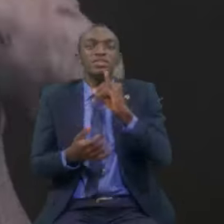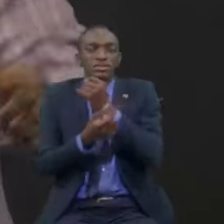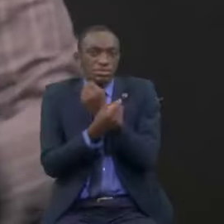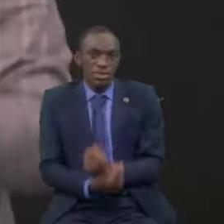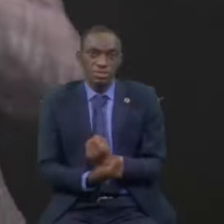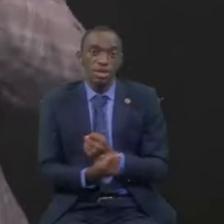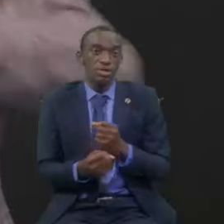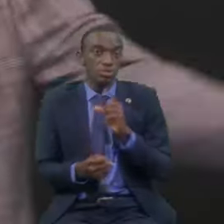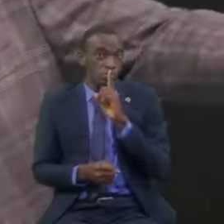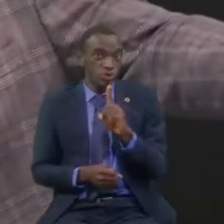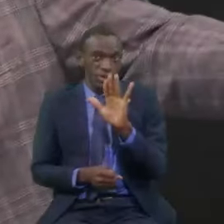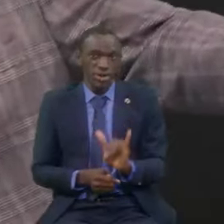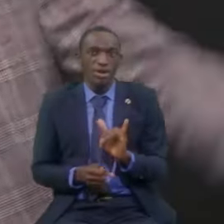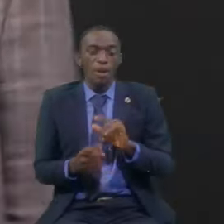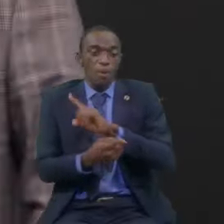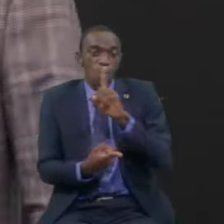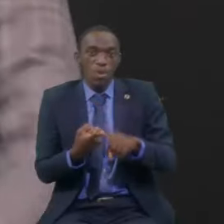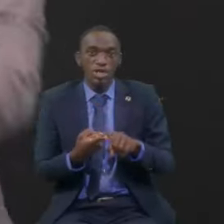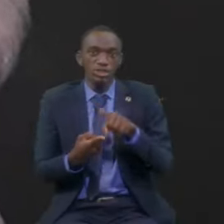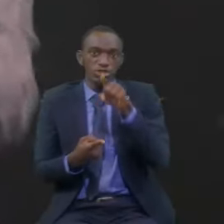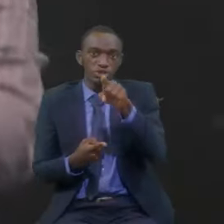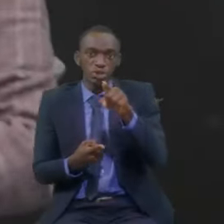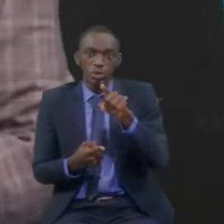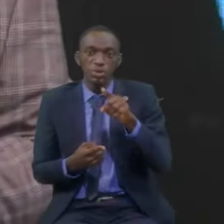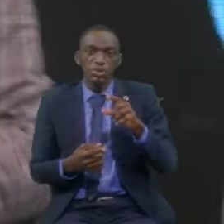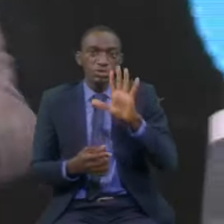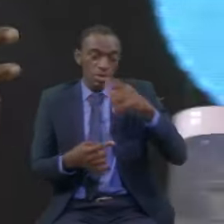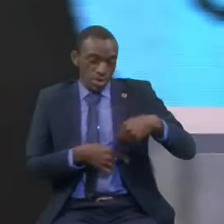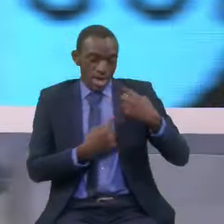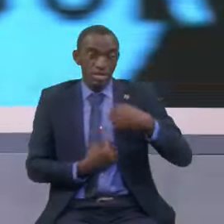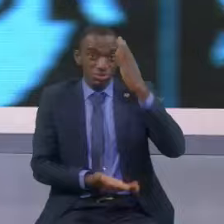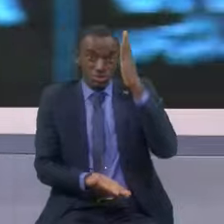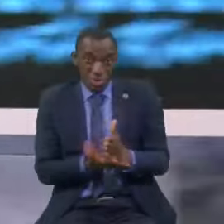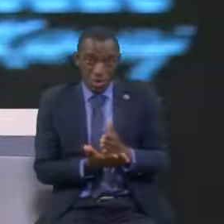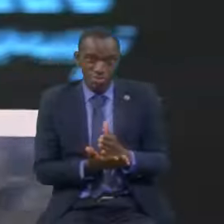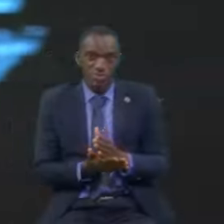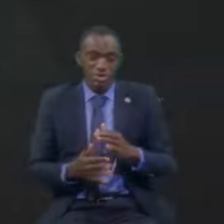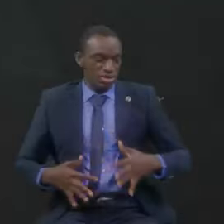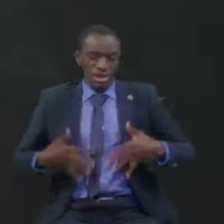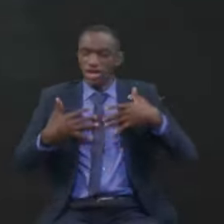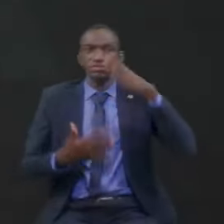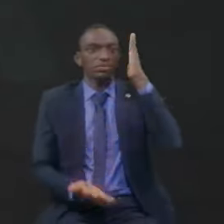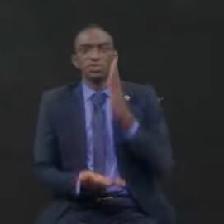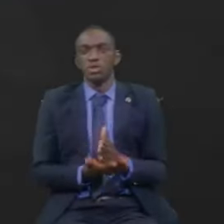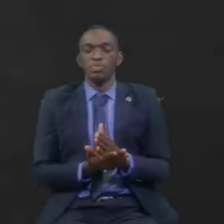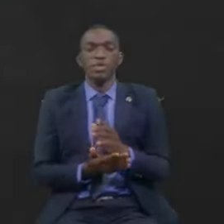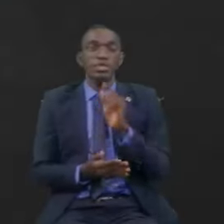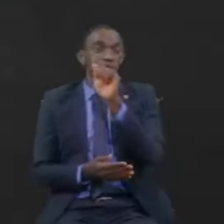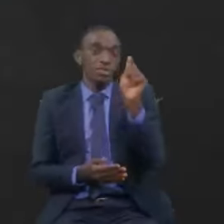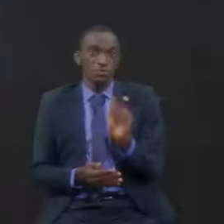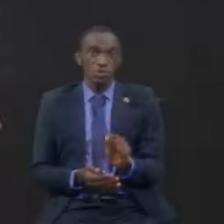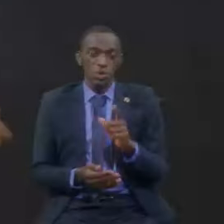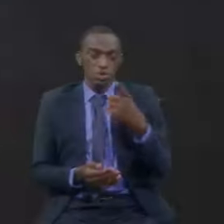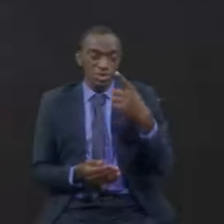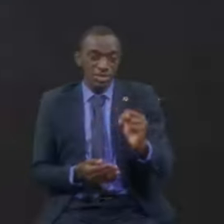your heart stops, life stops. Therefore, the source,